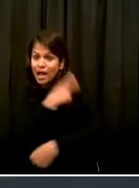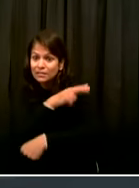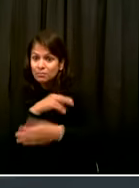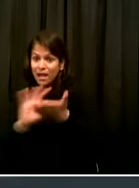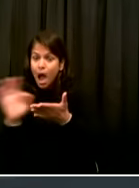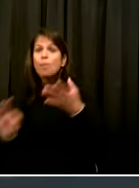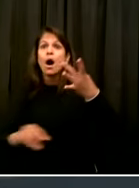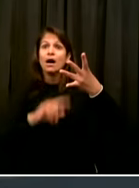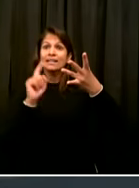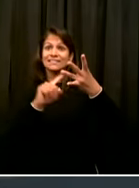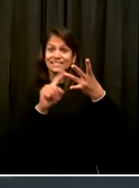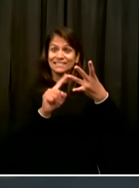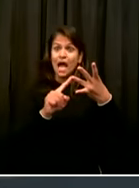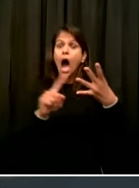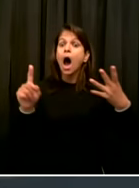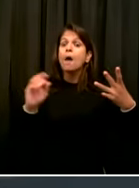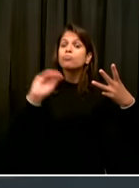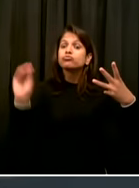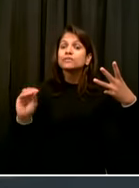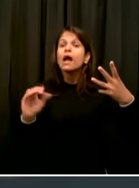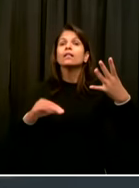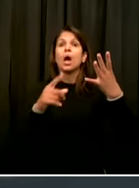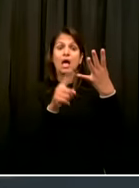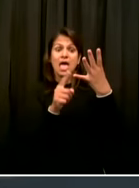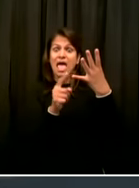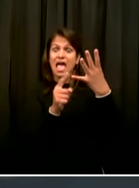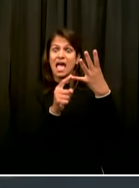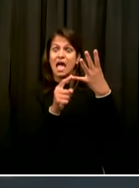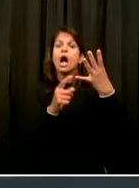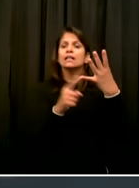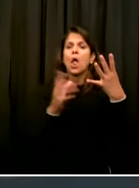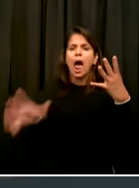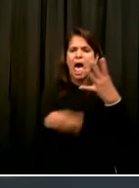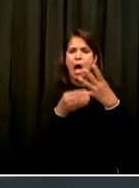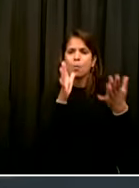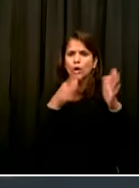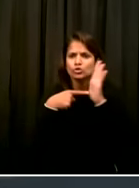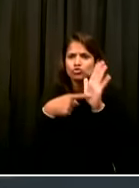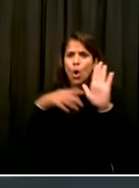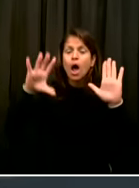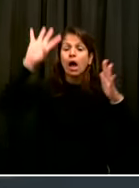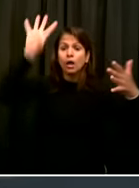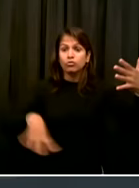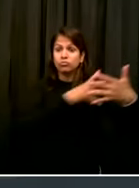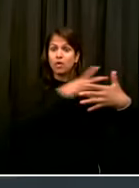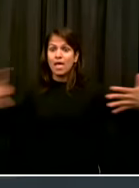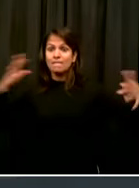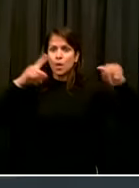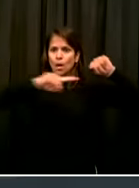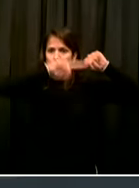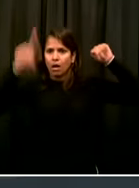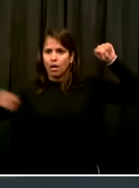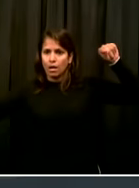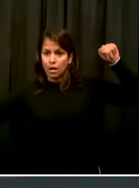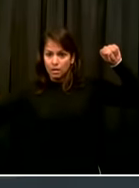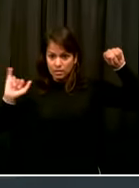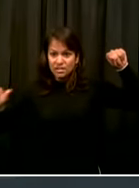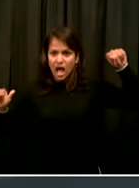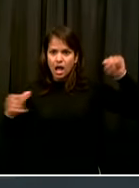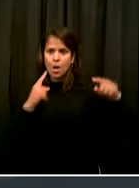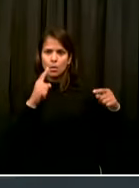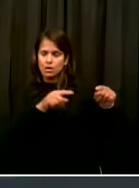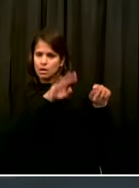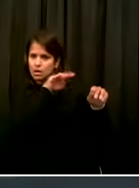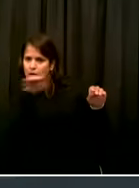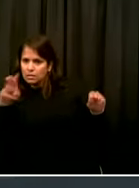positive results, this will give us a more complete view of COVID circulating in our city. We want to see the absolute number of